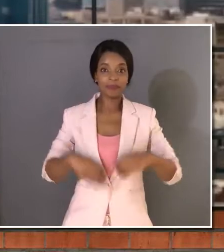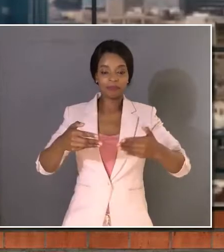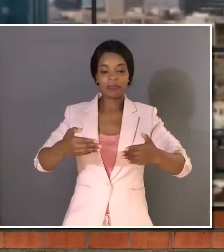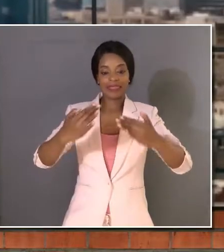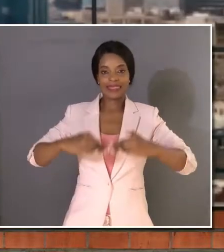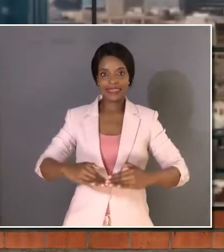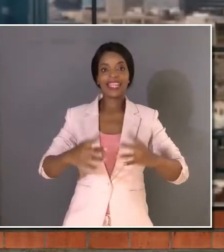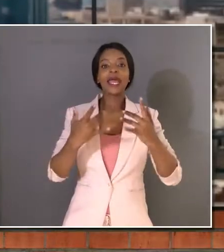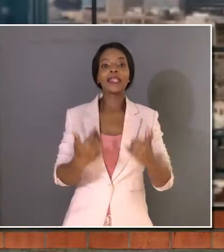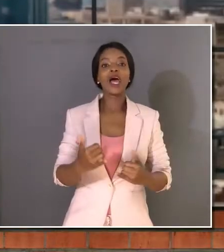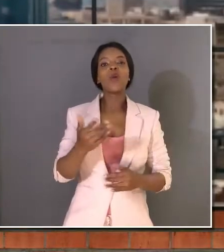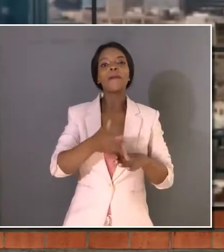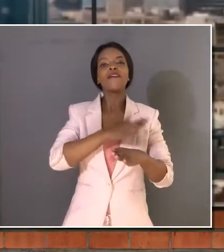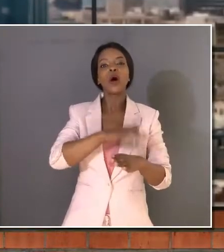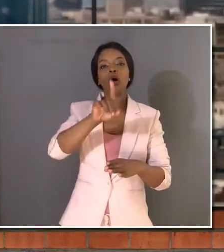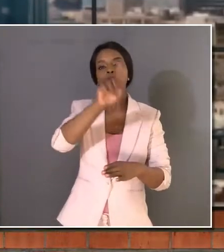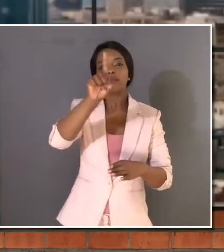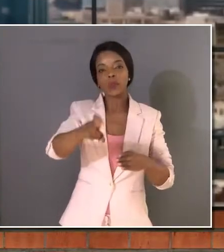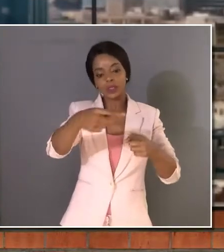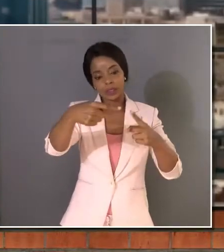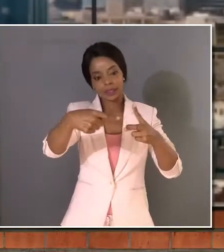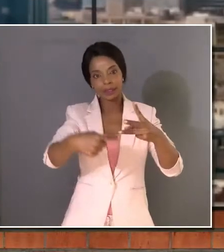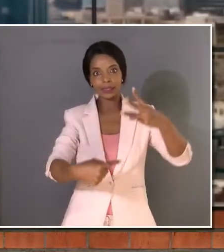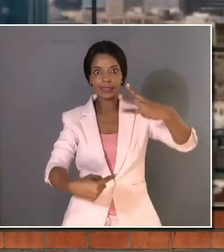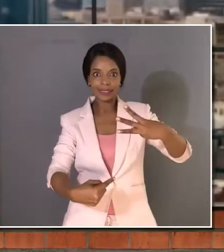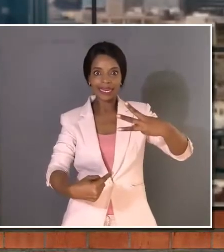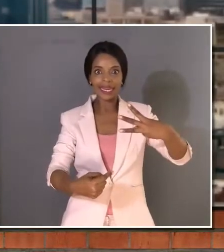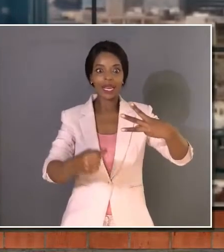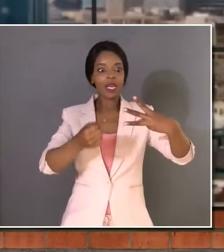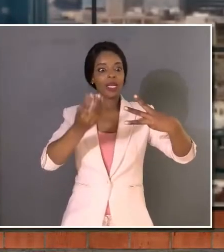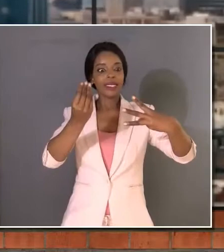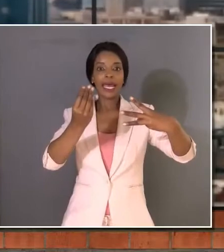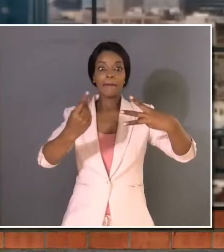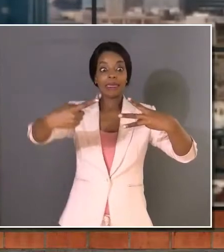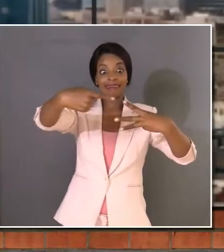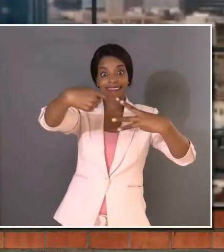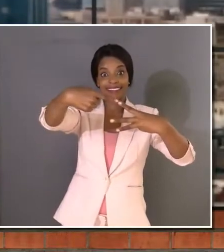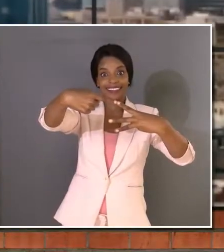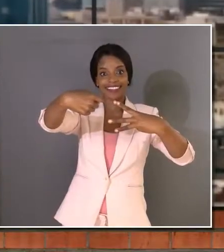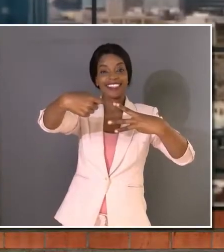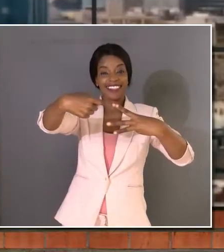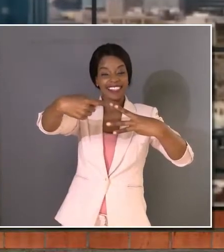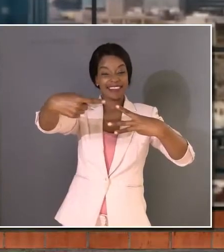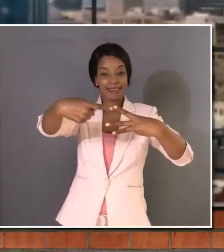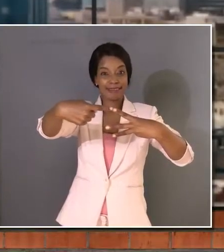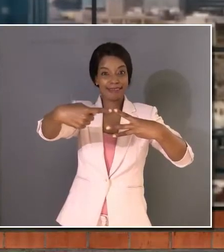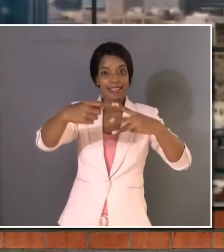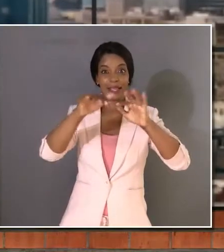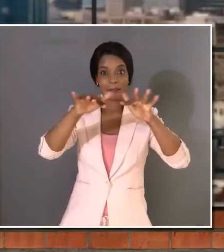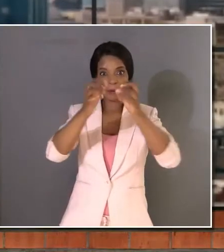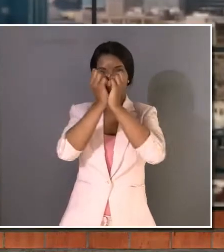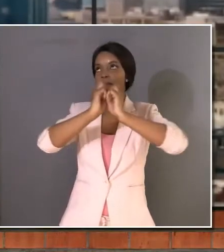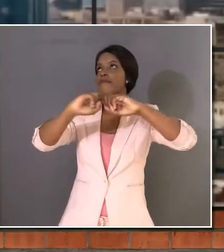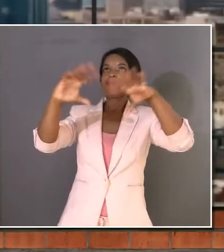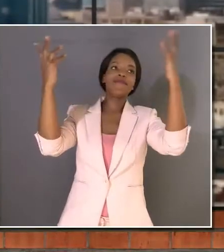answer, and I'm getting it from my technical team right now, was number one. Number one is the most